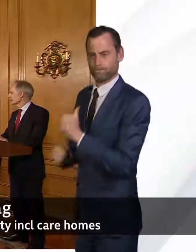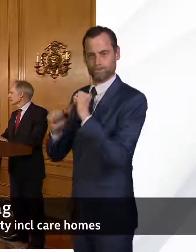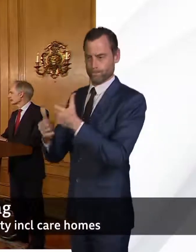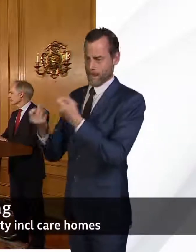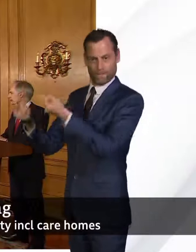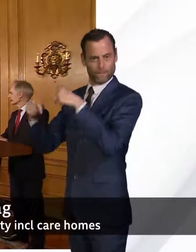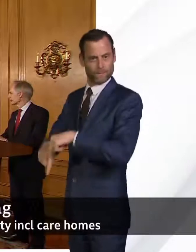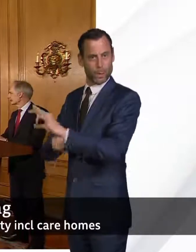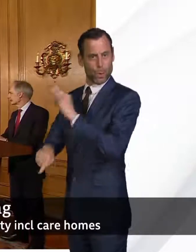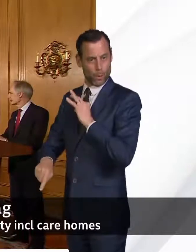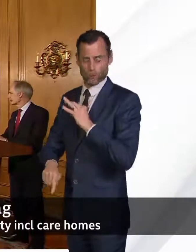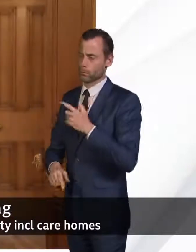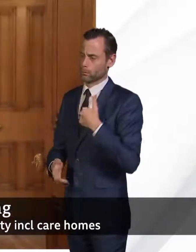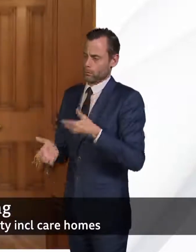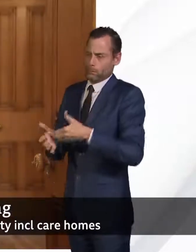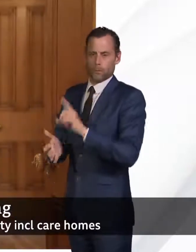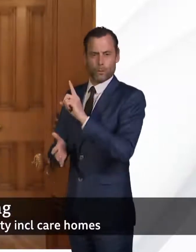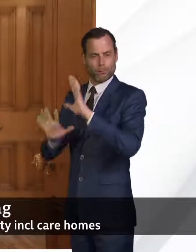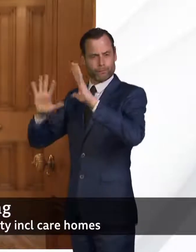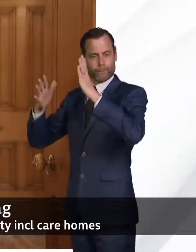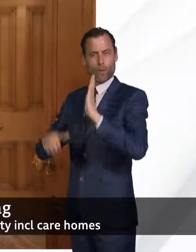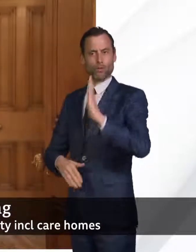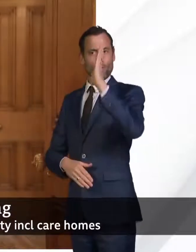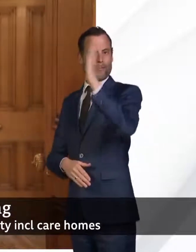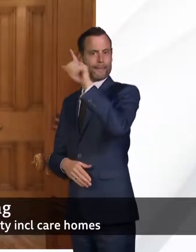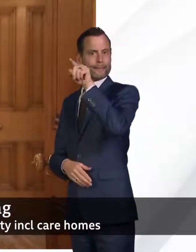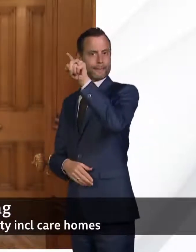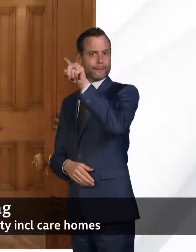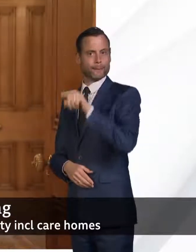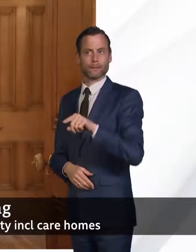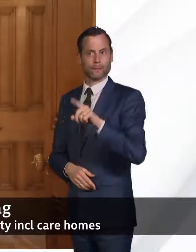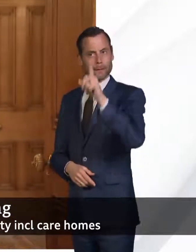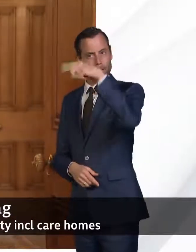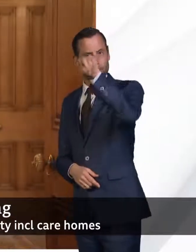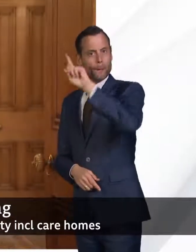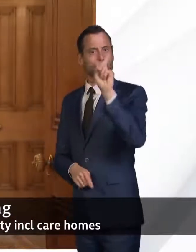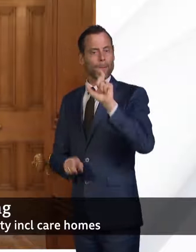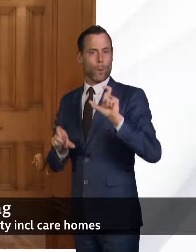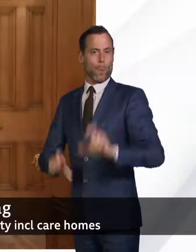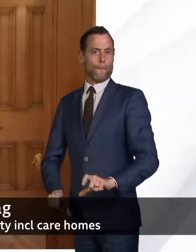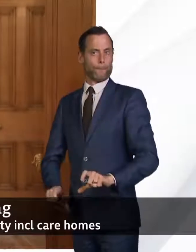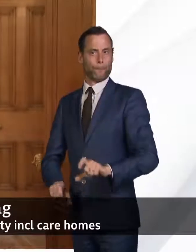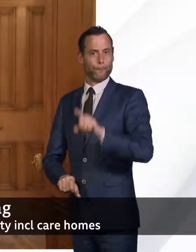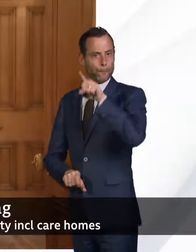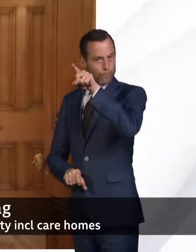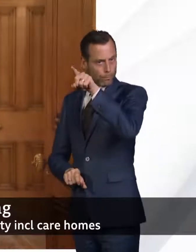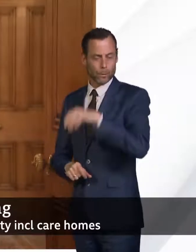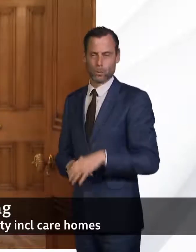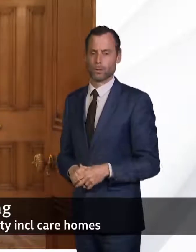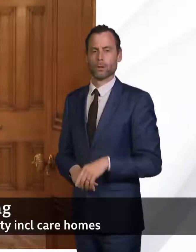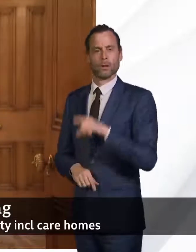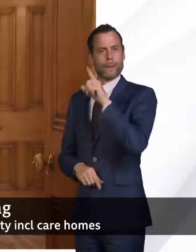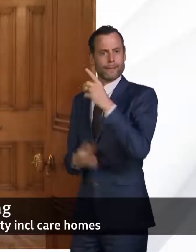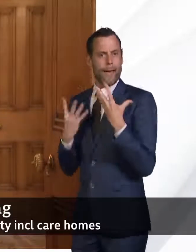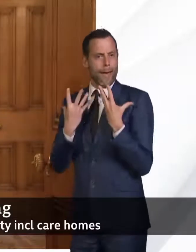is I want to pay tribute to the people of the North East for staying at home and helping to ensure that